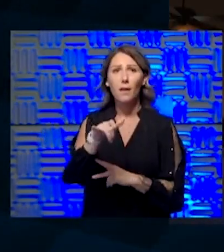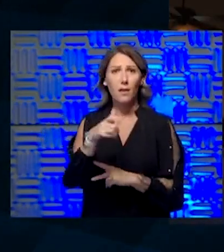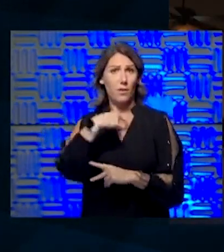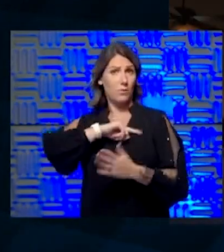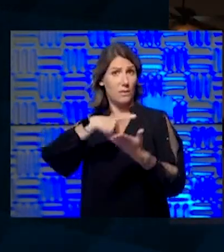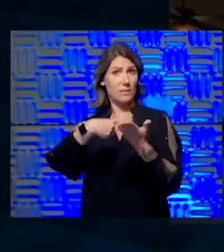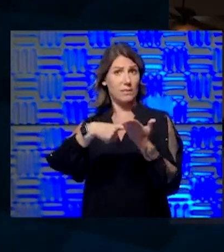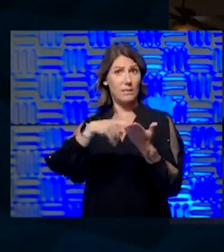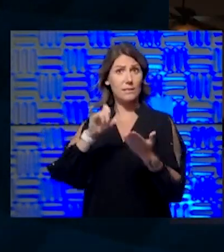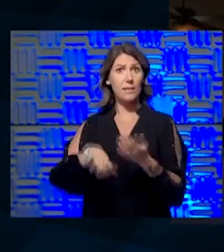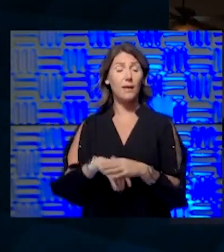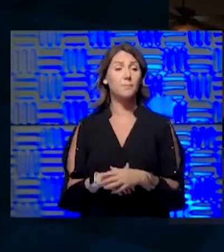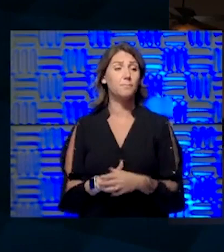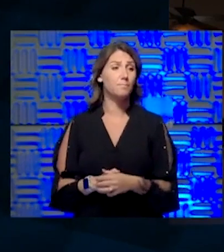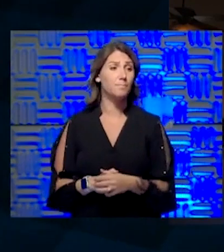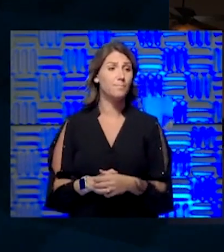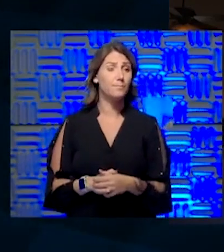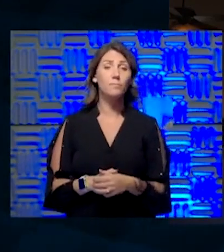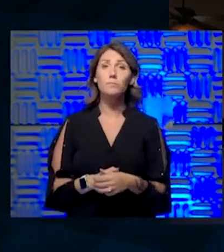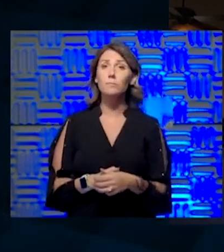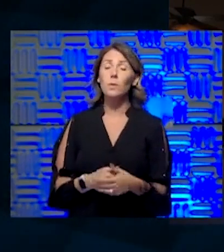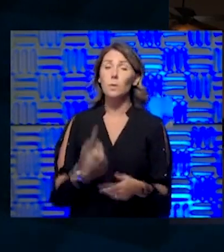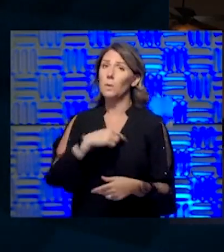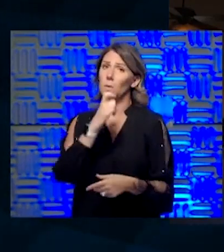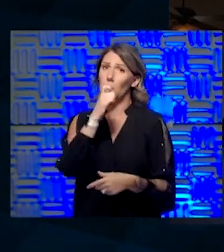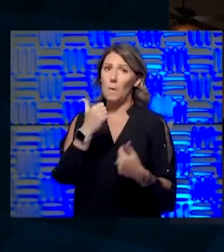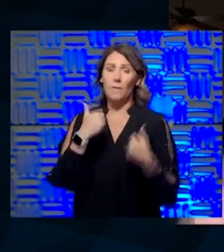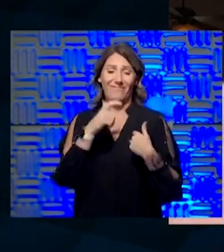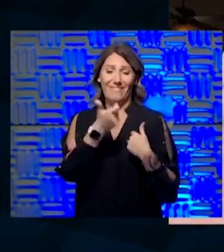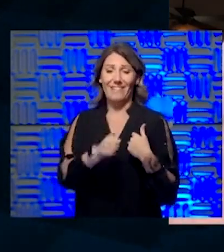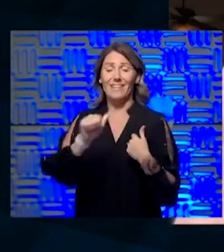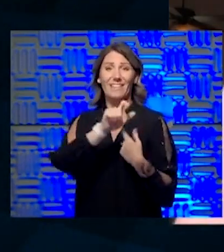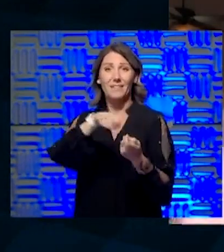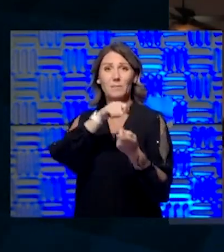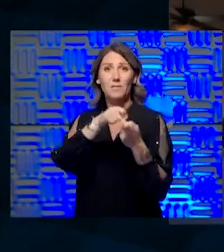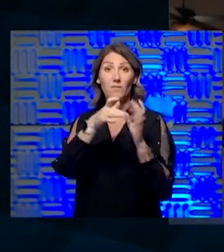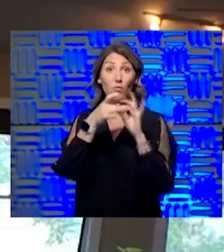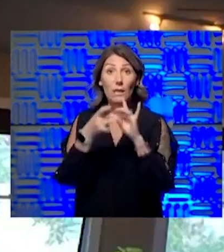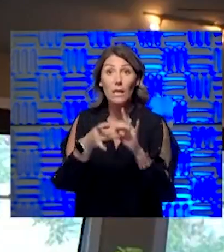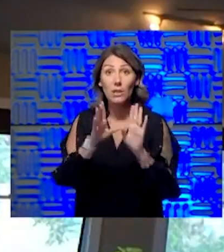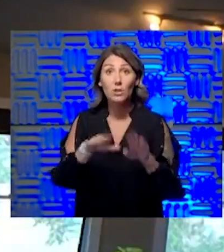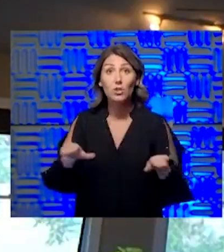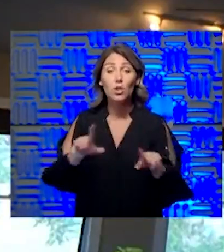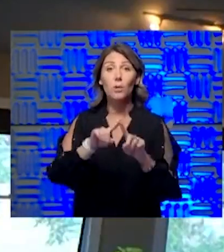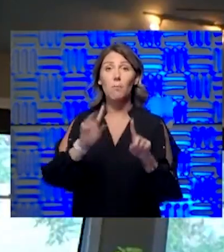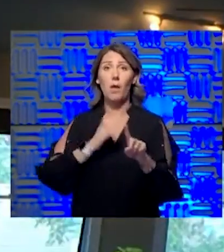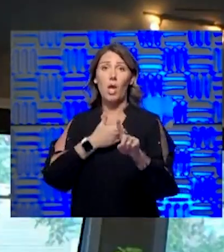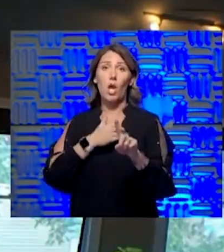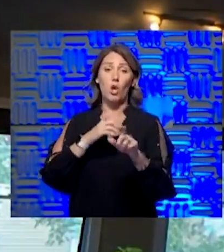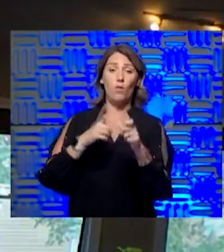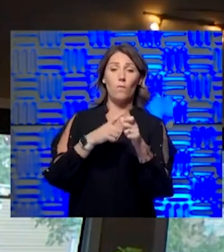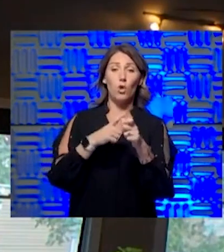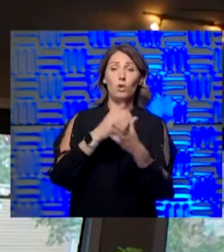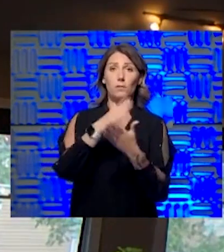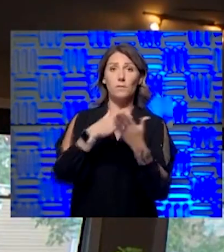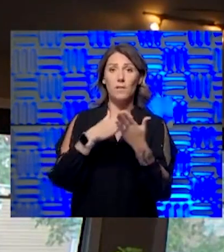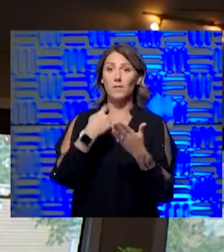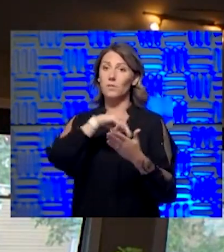And actually, that's a topic we'll be addressing later this week on Wednesday when we get into some of the demographics of what we're seeing here